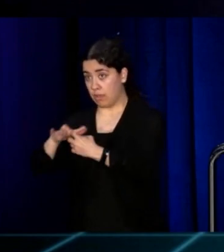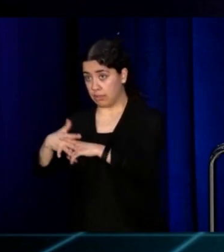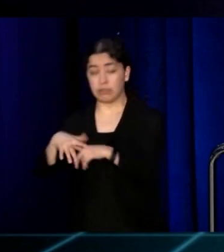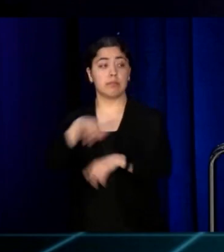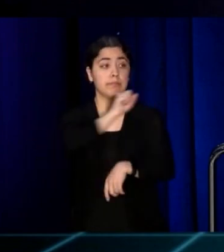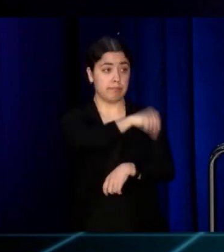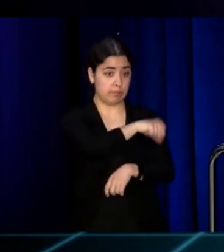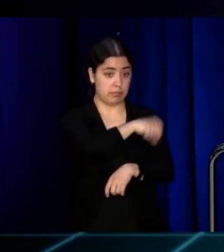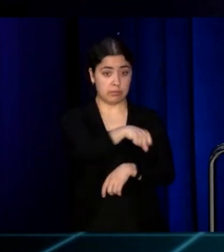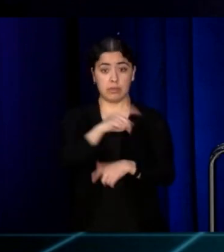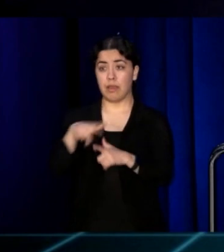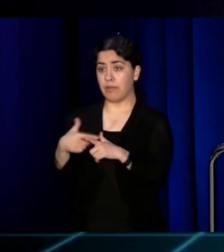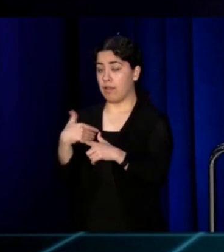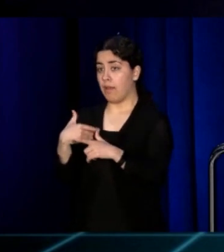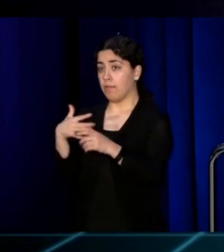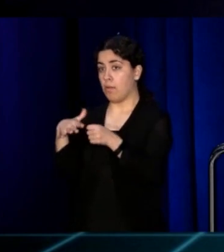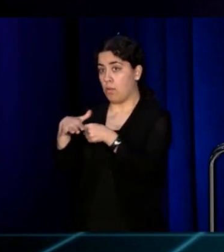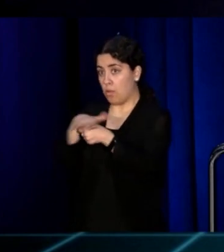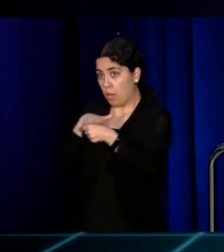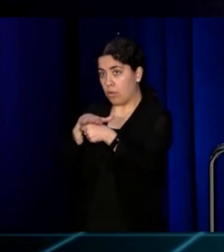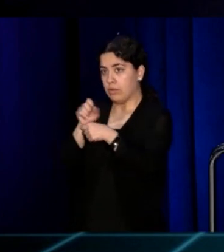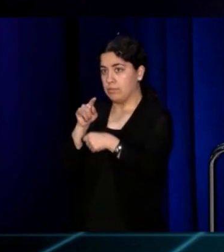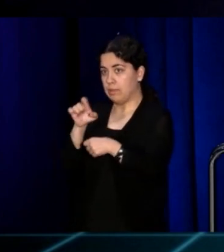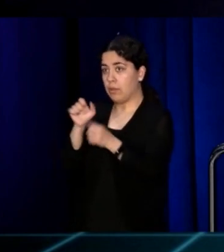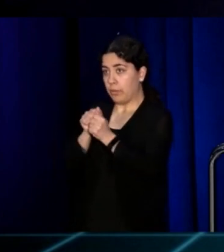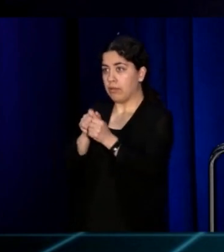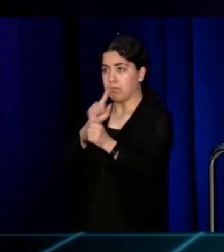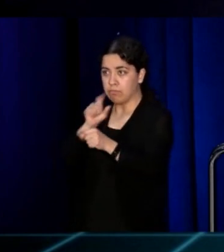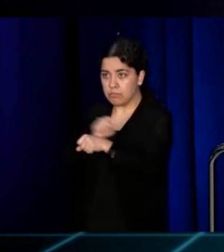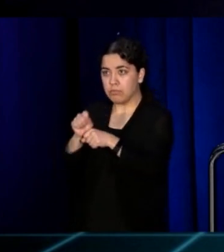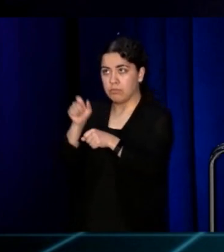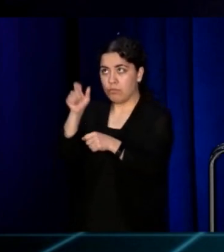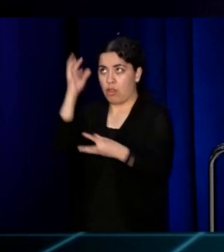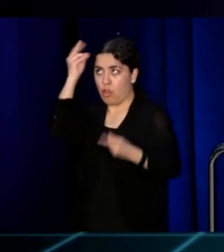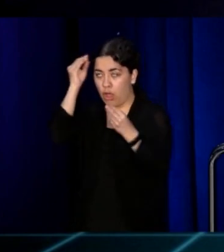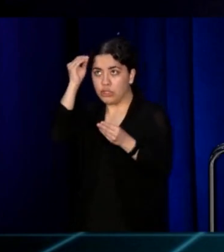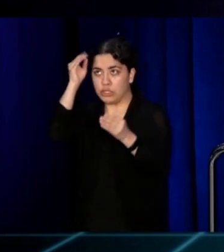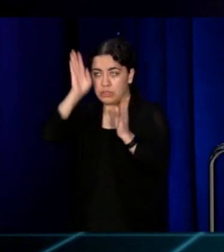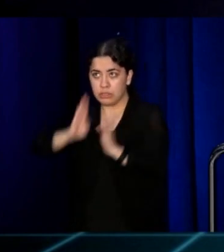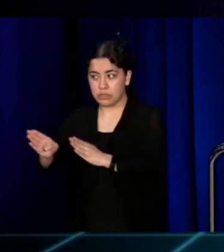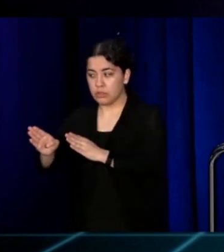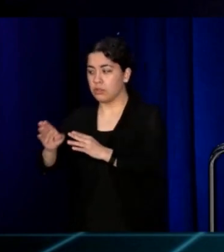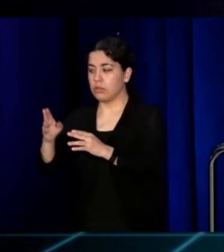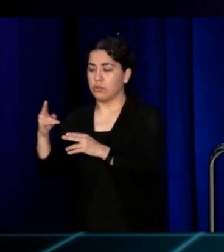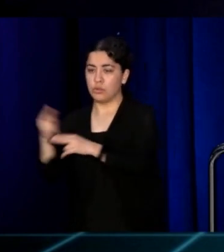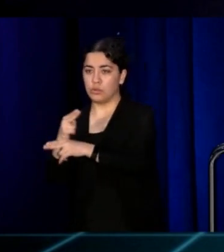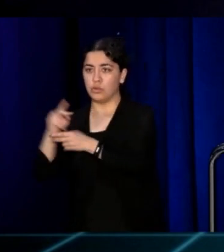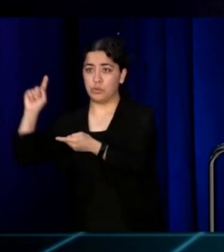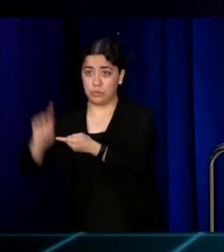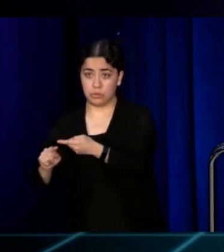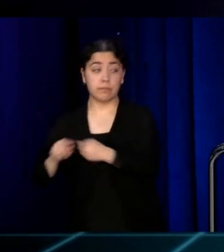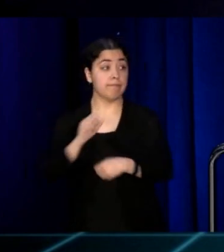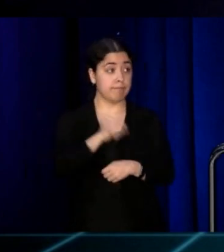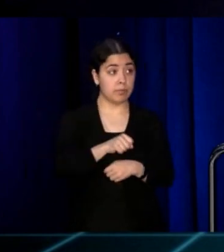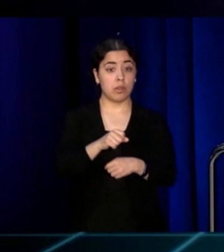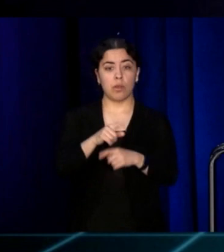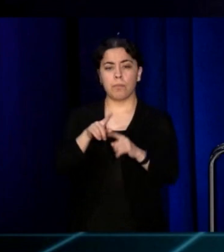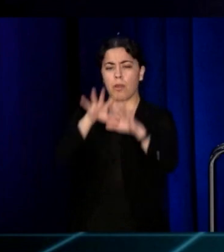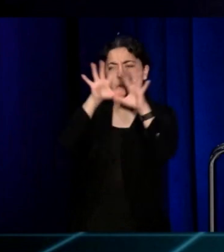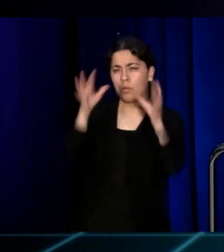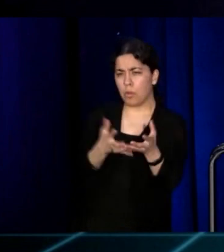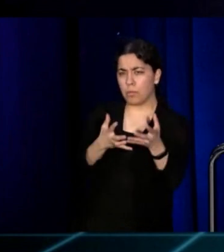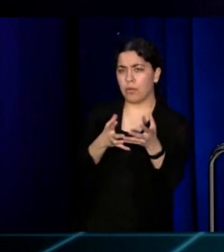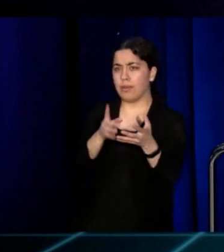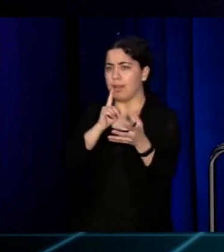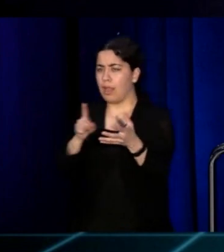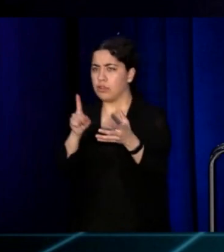we have local state with actual logic as useReducer. Mm-hmm. What do we do for global logic and actual logic?